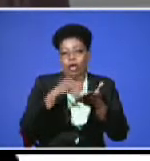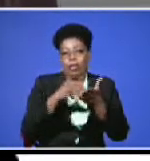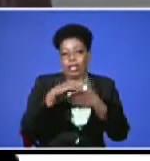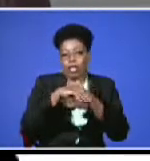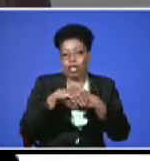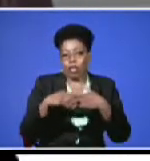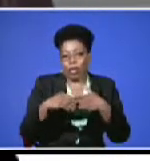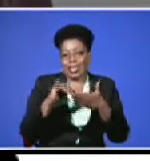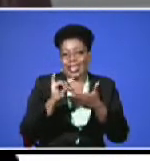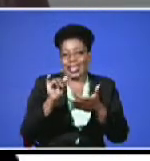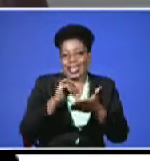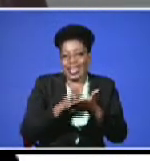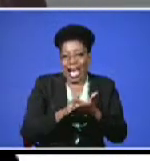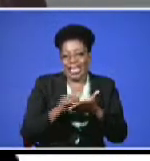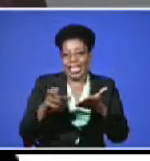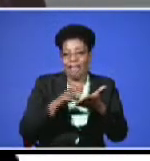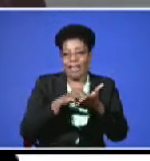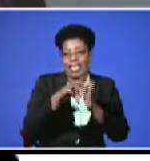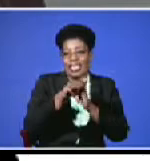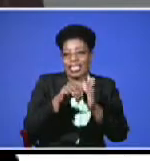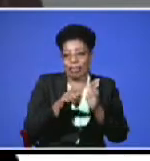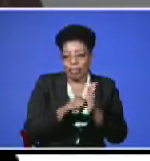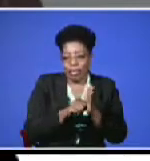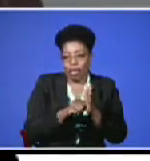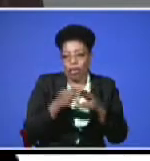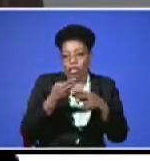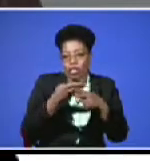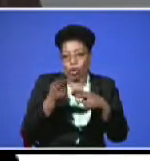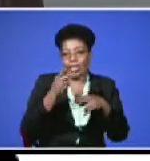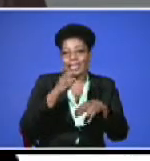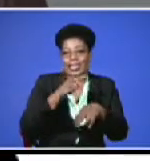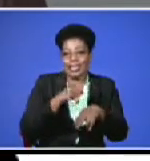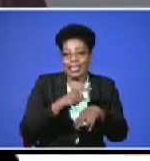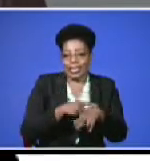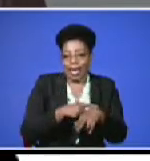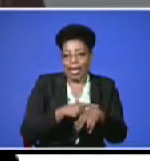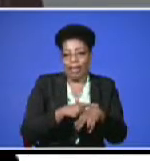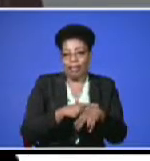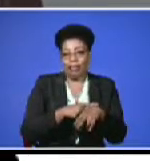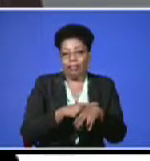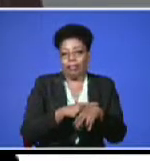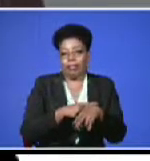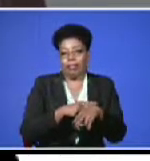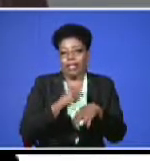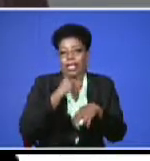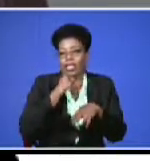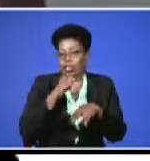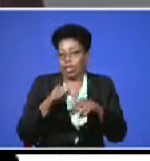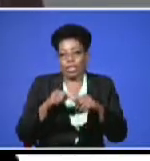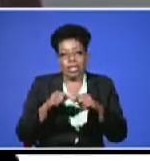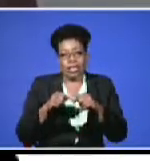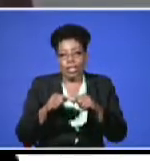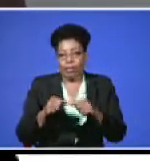That type of investment over such a compressed period of time, such a short period of time, is not